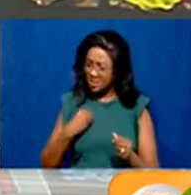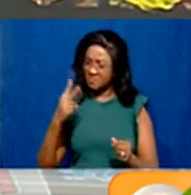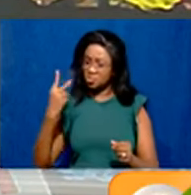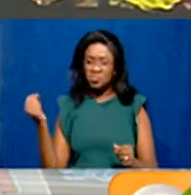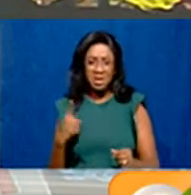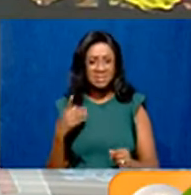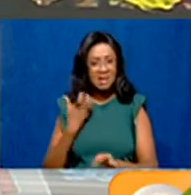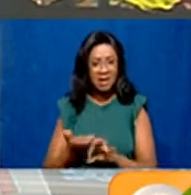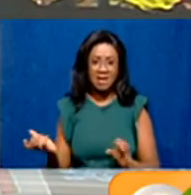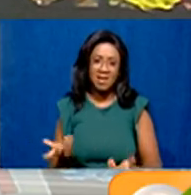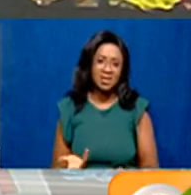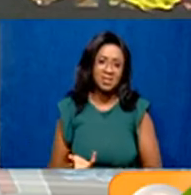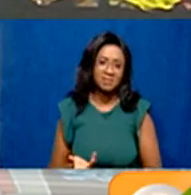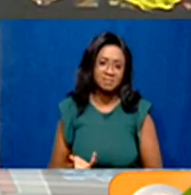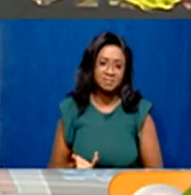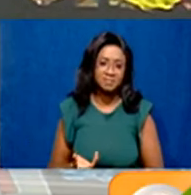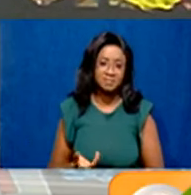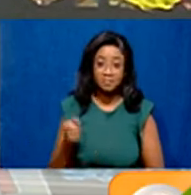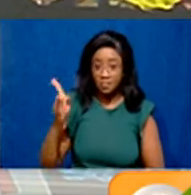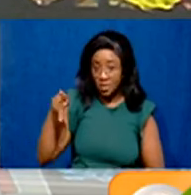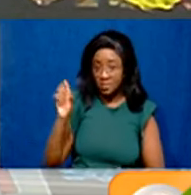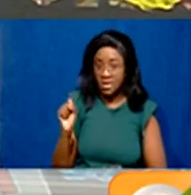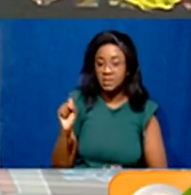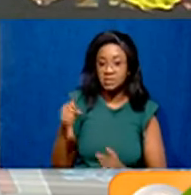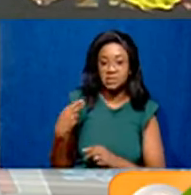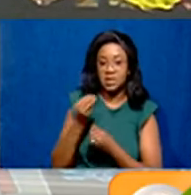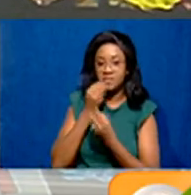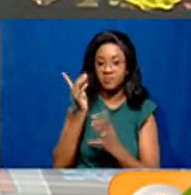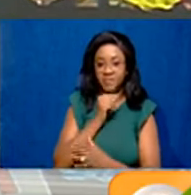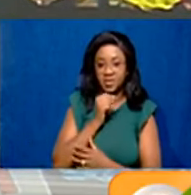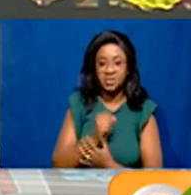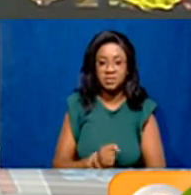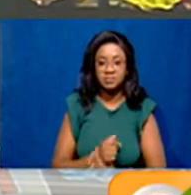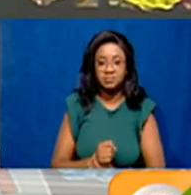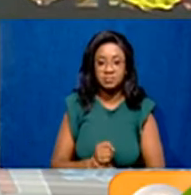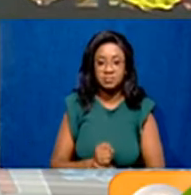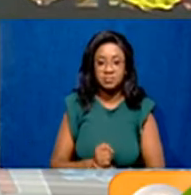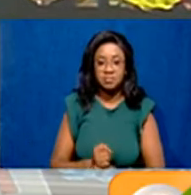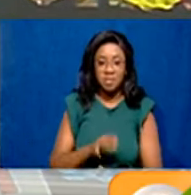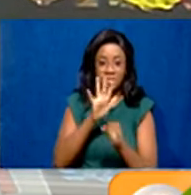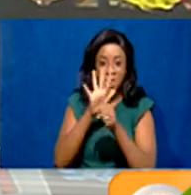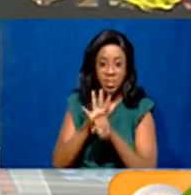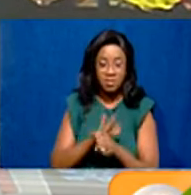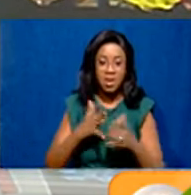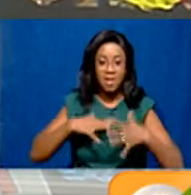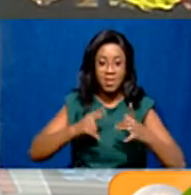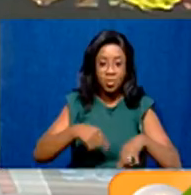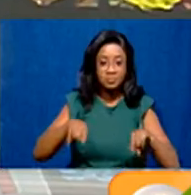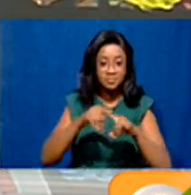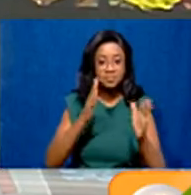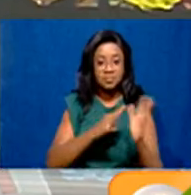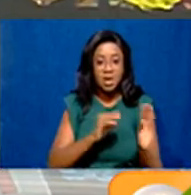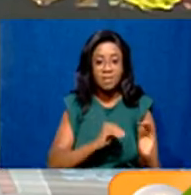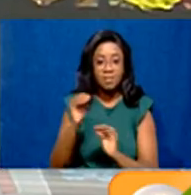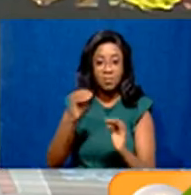the 2 months notice issued by the Housing Principal Secretary, Charles Hinga. Well, many more residents are set for